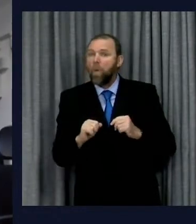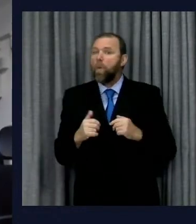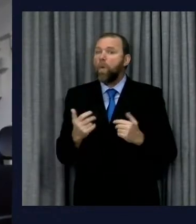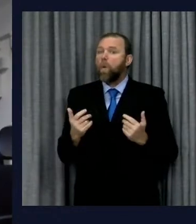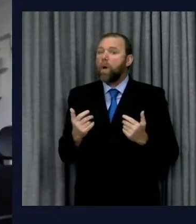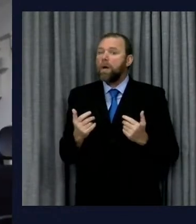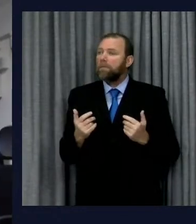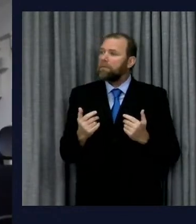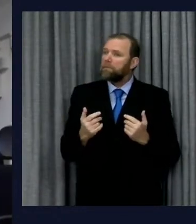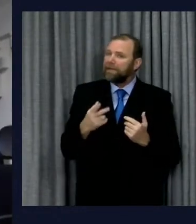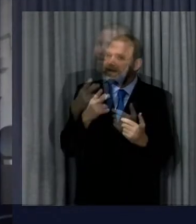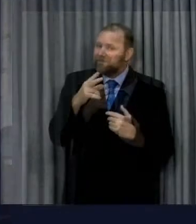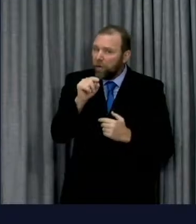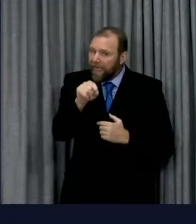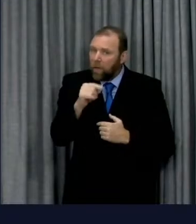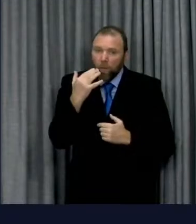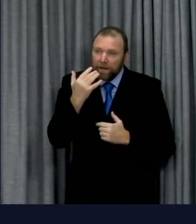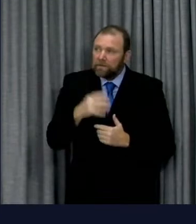not, then when?